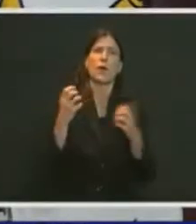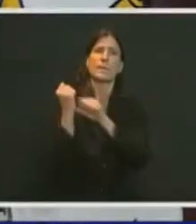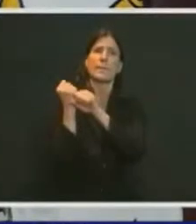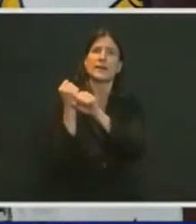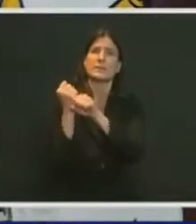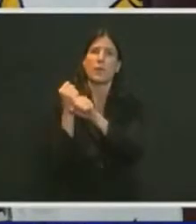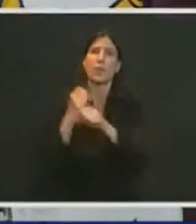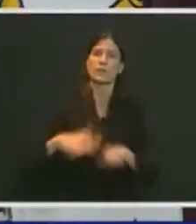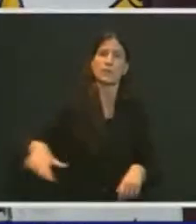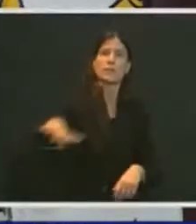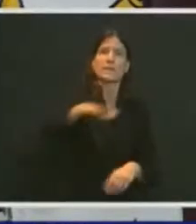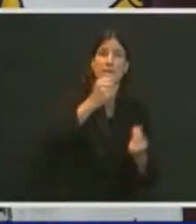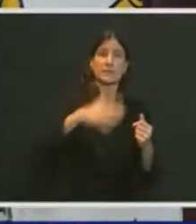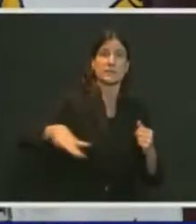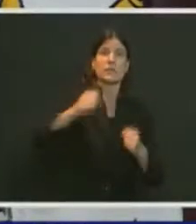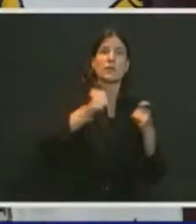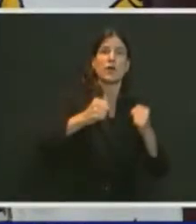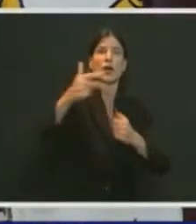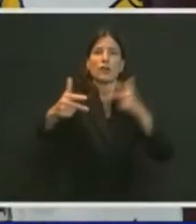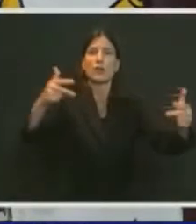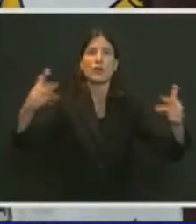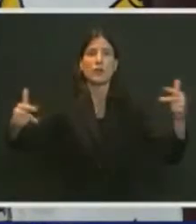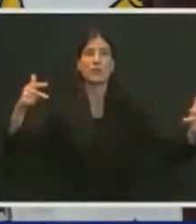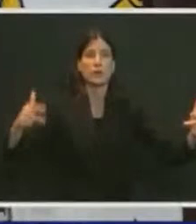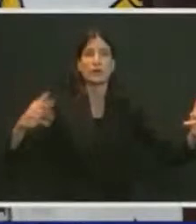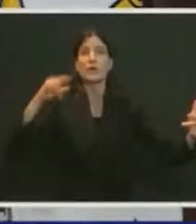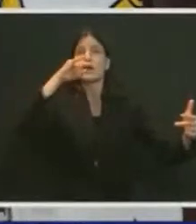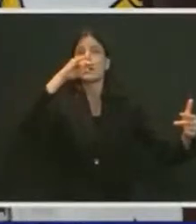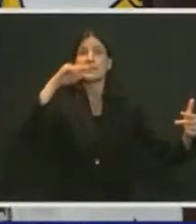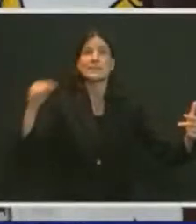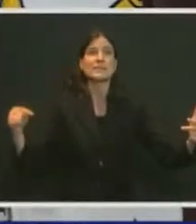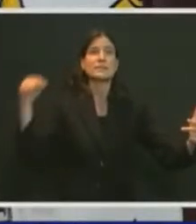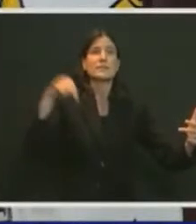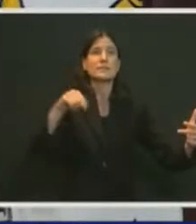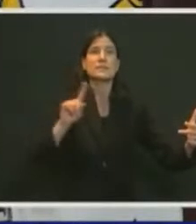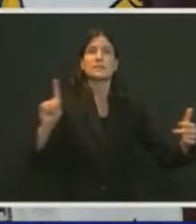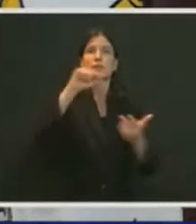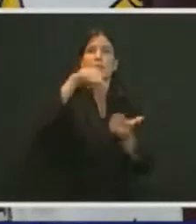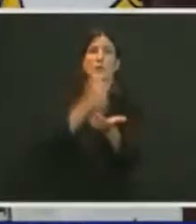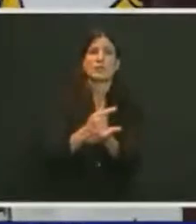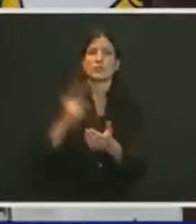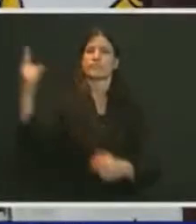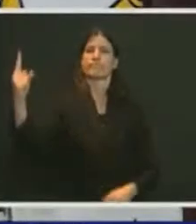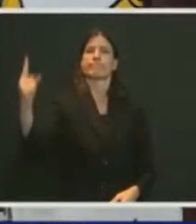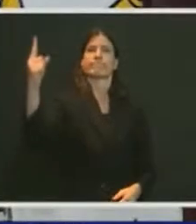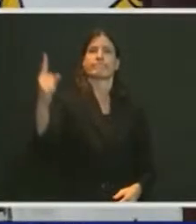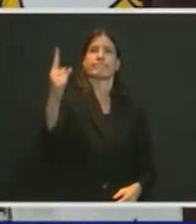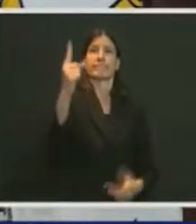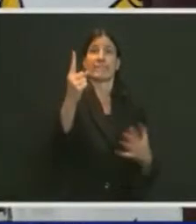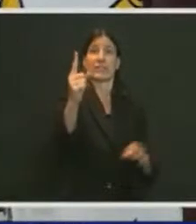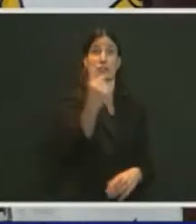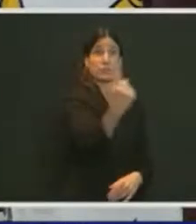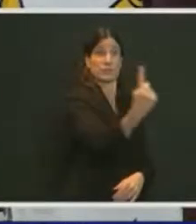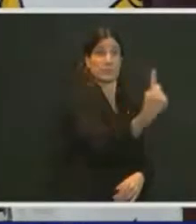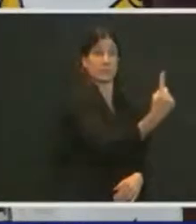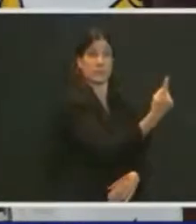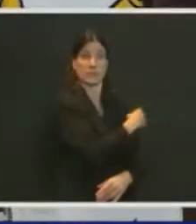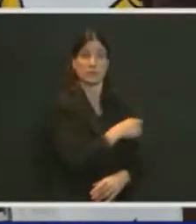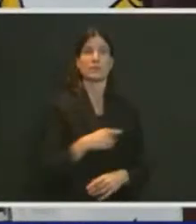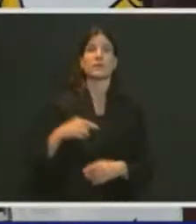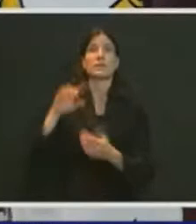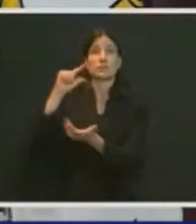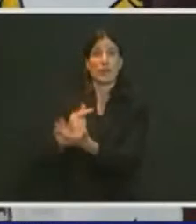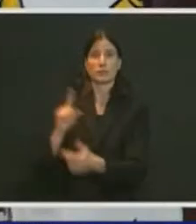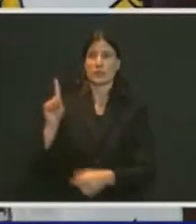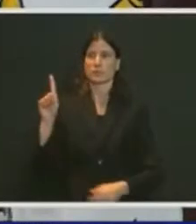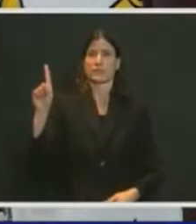were going to have kids come up, get out of their car individually, walk across the stage. Well, somebody apparently read them the Riot Act because they said, oh,